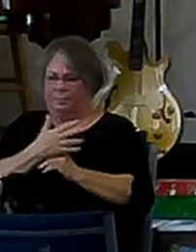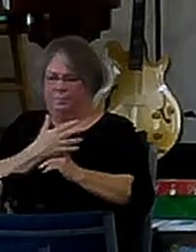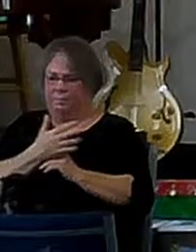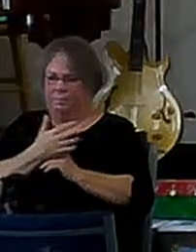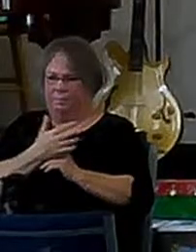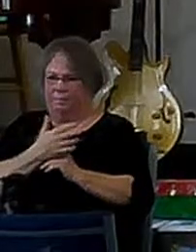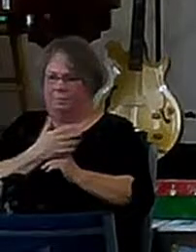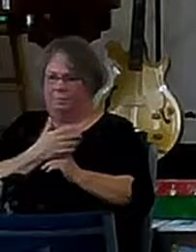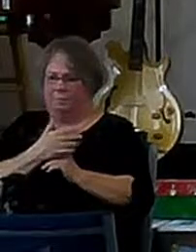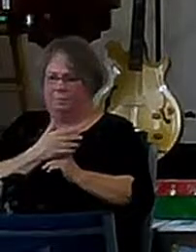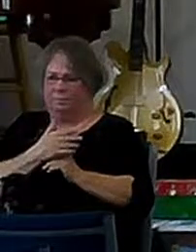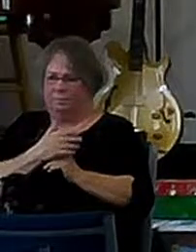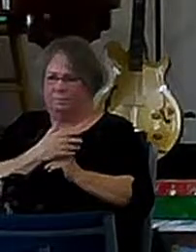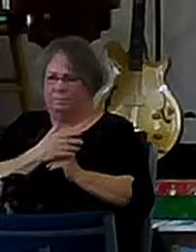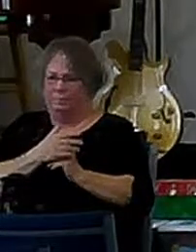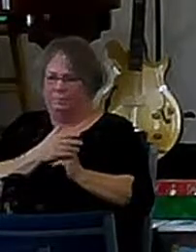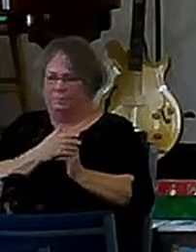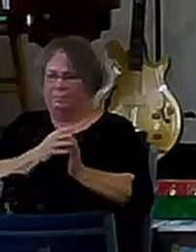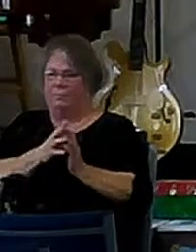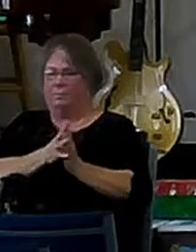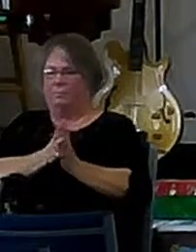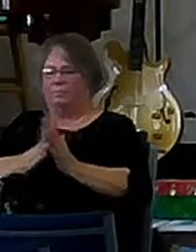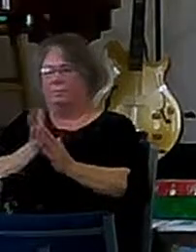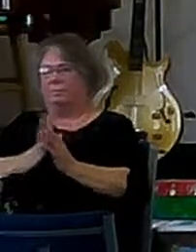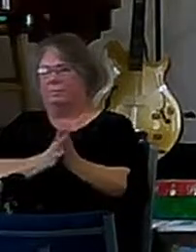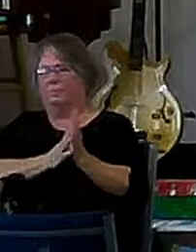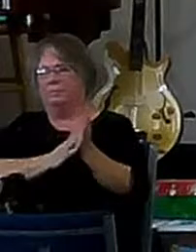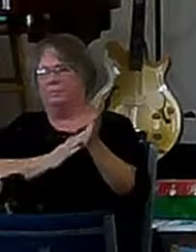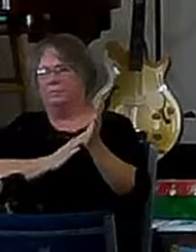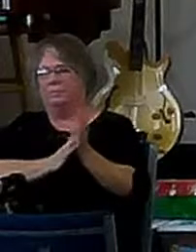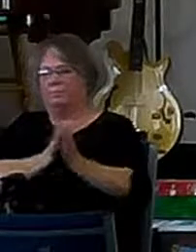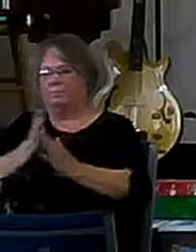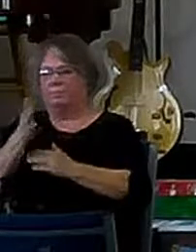5. So too at the present time there is a remnant